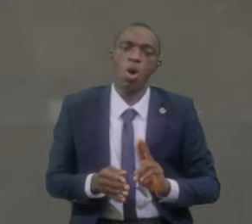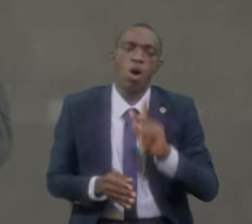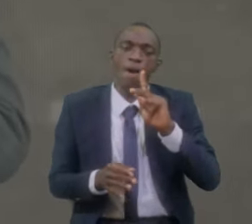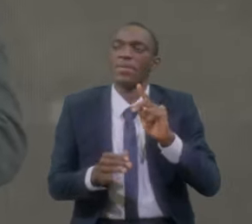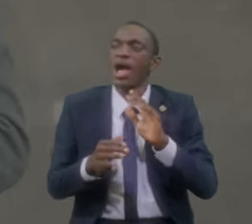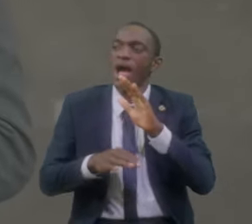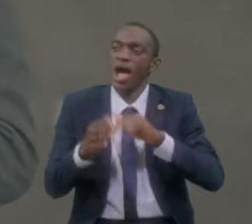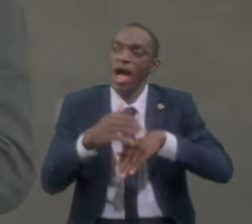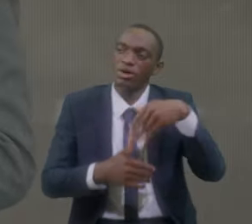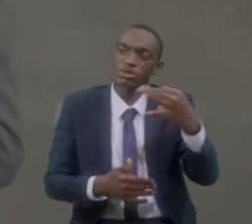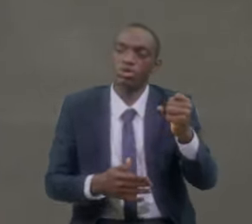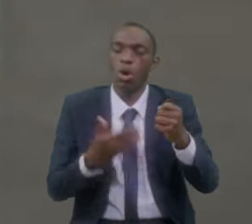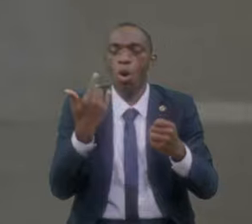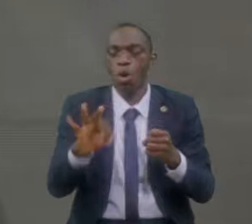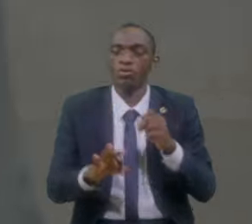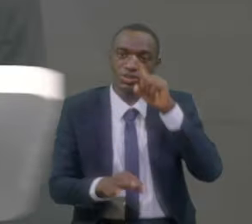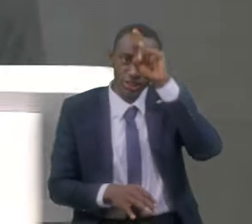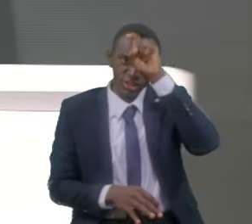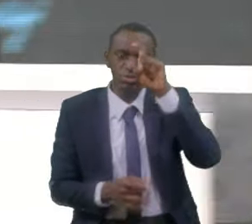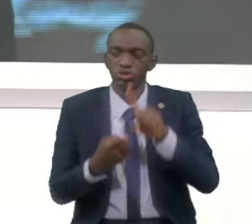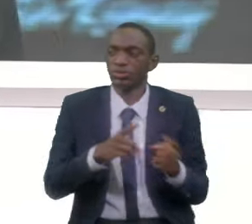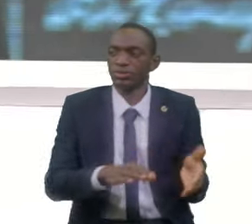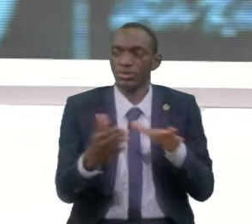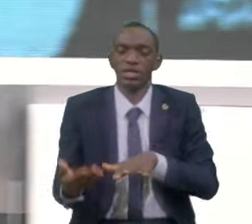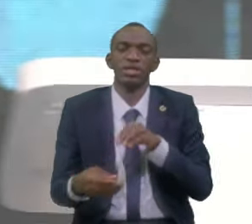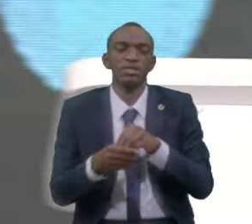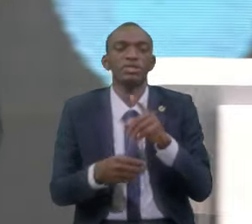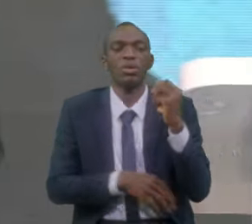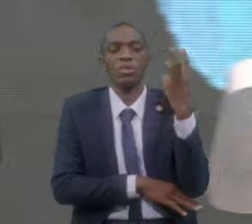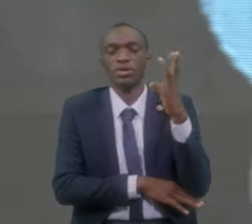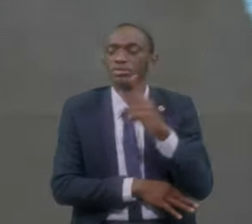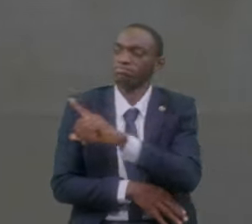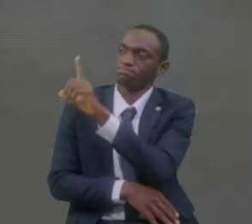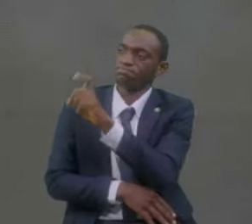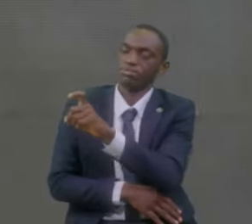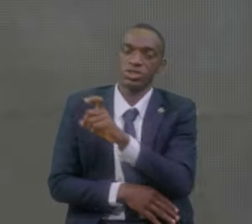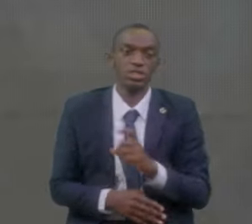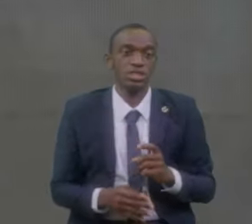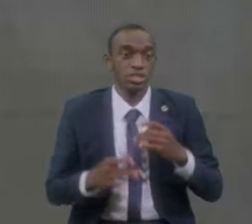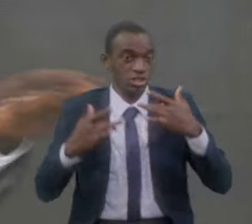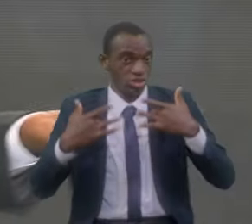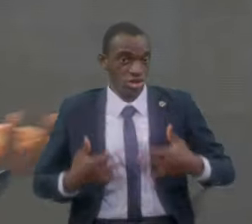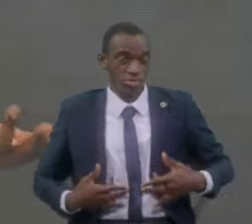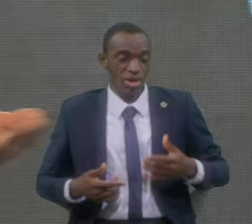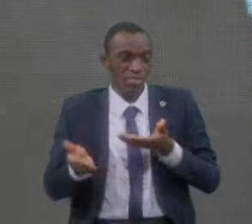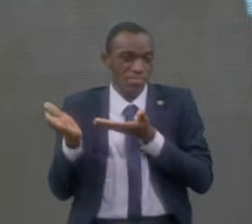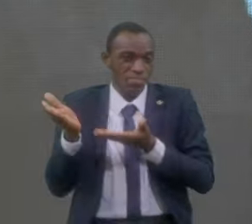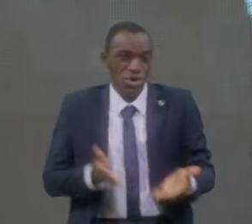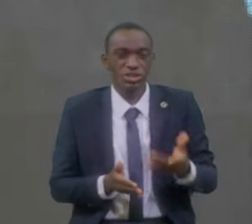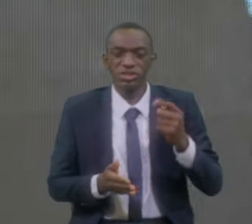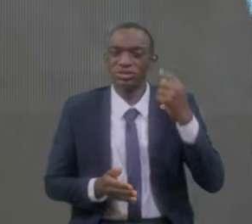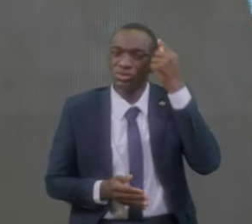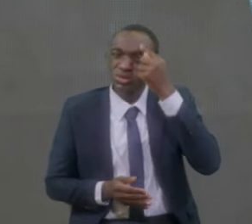die in the wilderness? Discouragement brought the thought, the mind